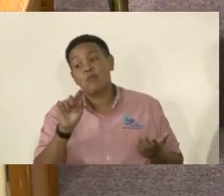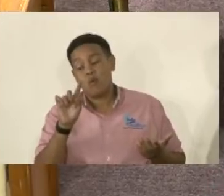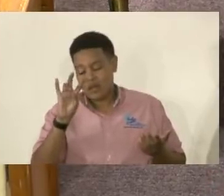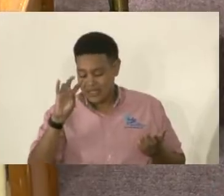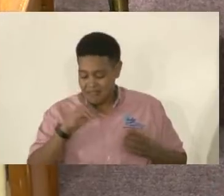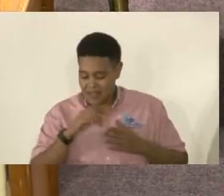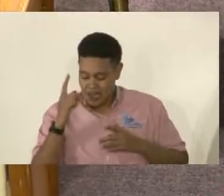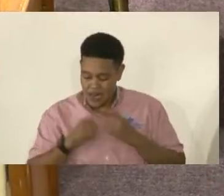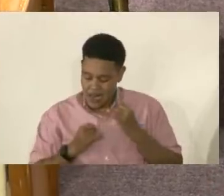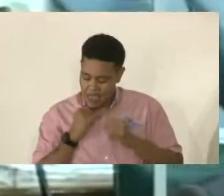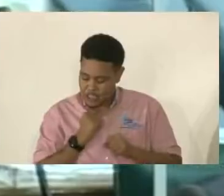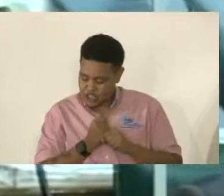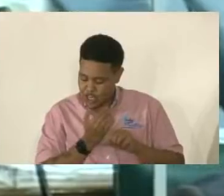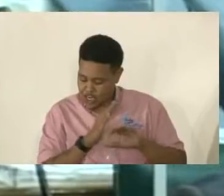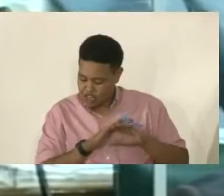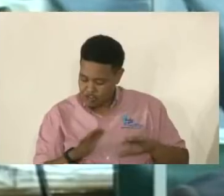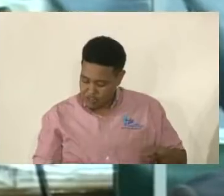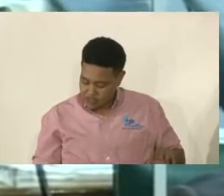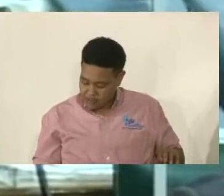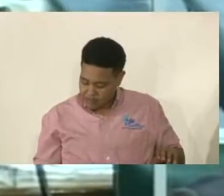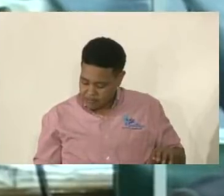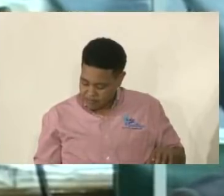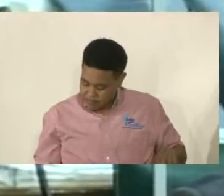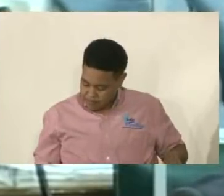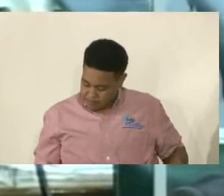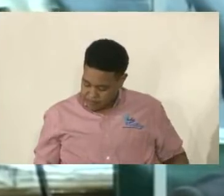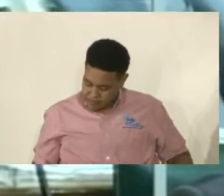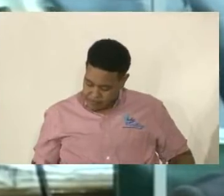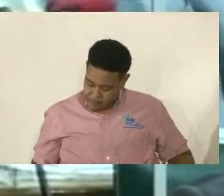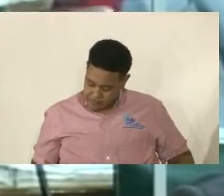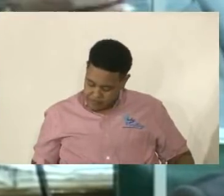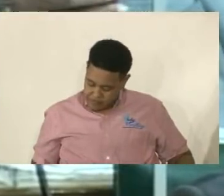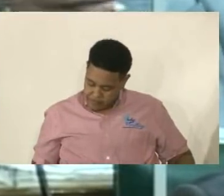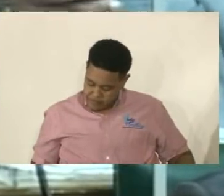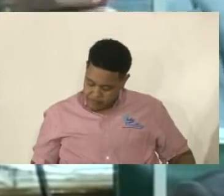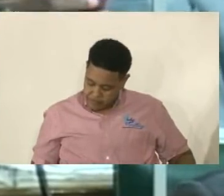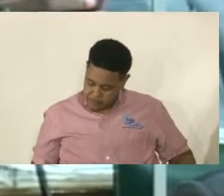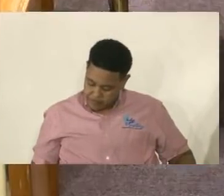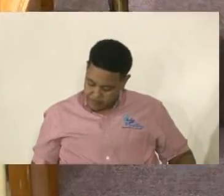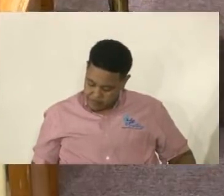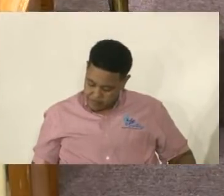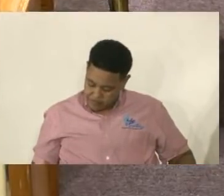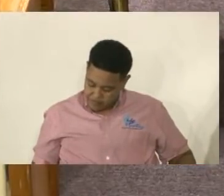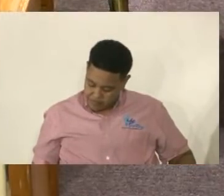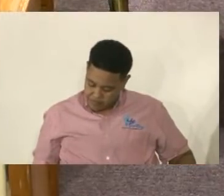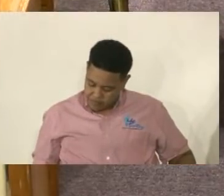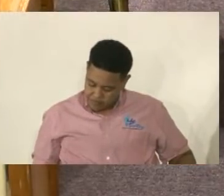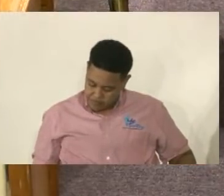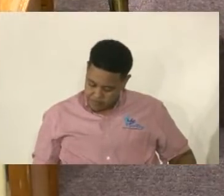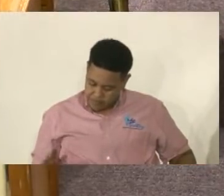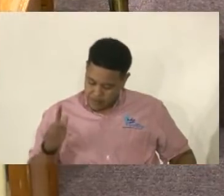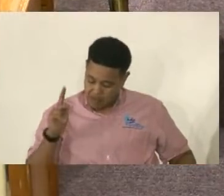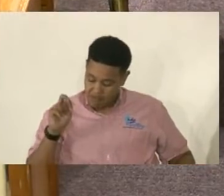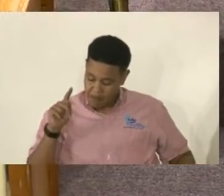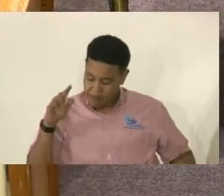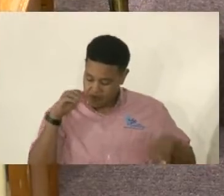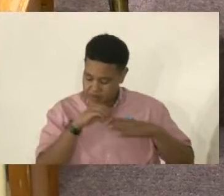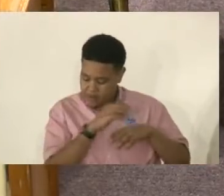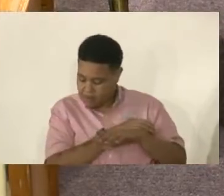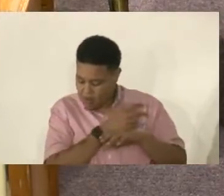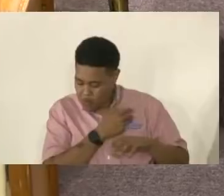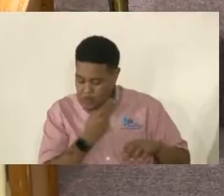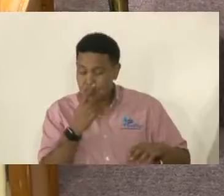year, Mr. President. Now, in that last year of the PNP being in power, we saw